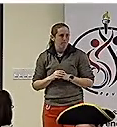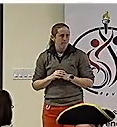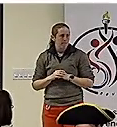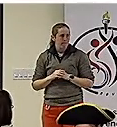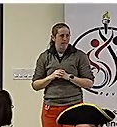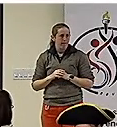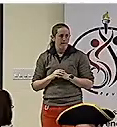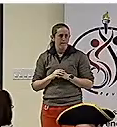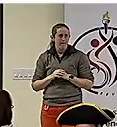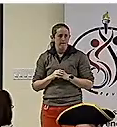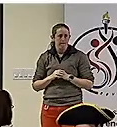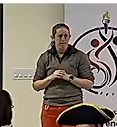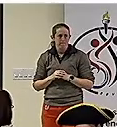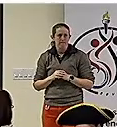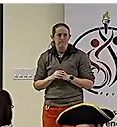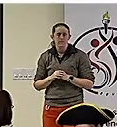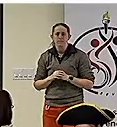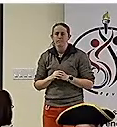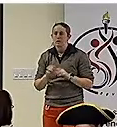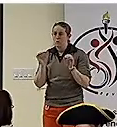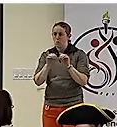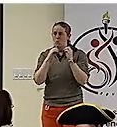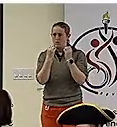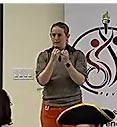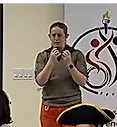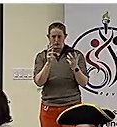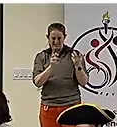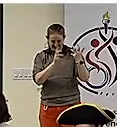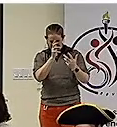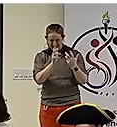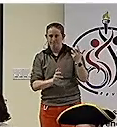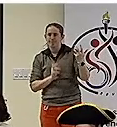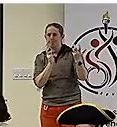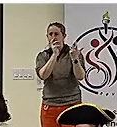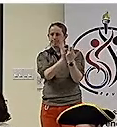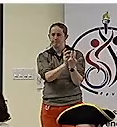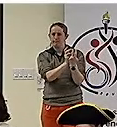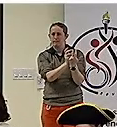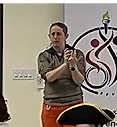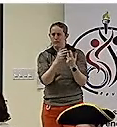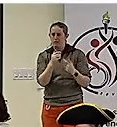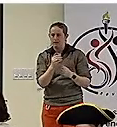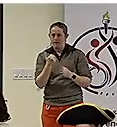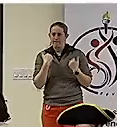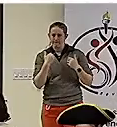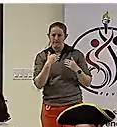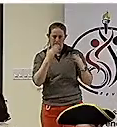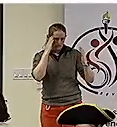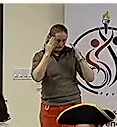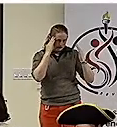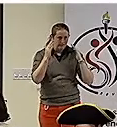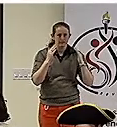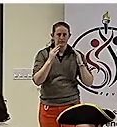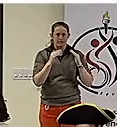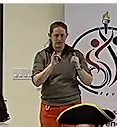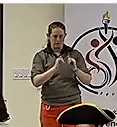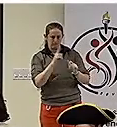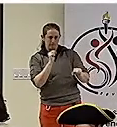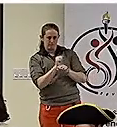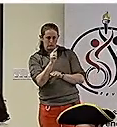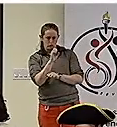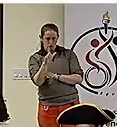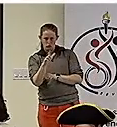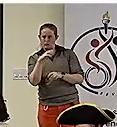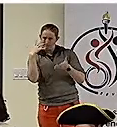She meets organizations where they are, offering clear guidance and practical tools that can be implemented right away. Beyond training, she